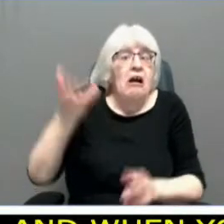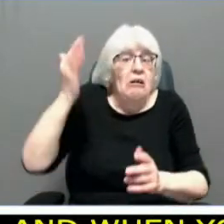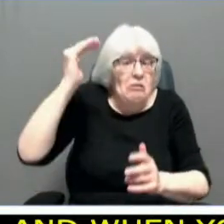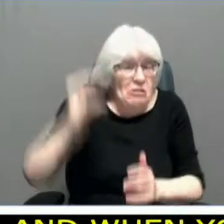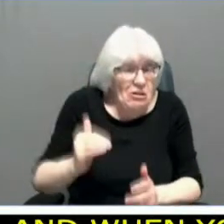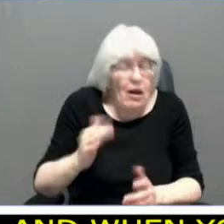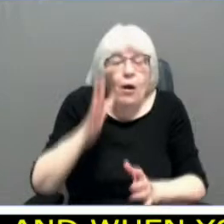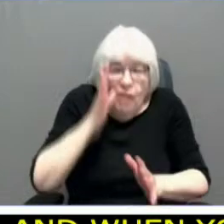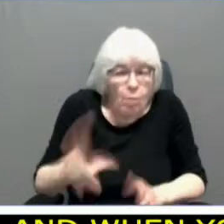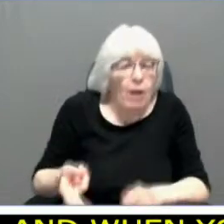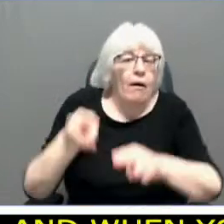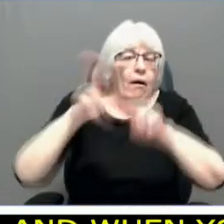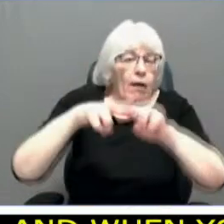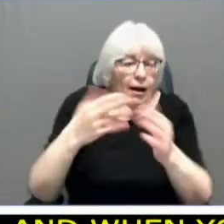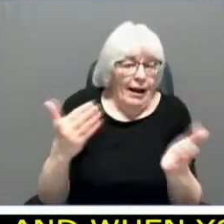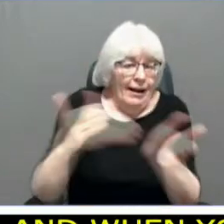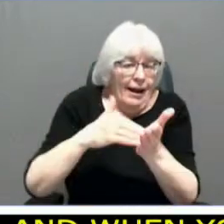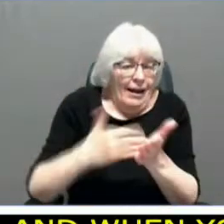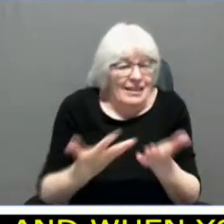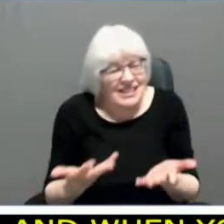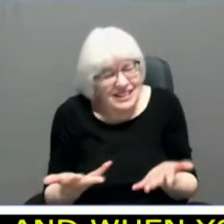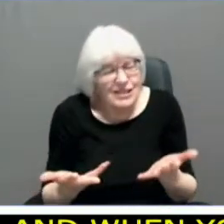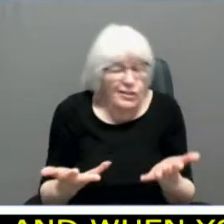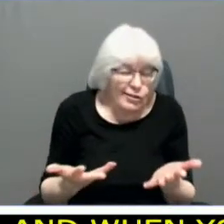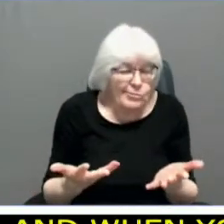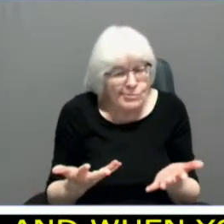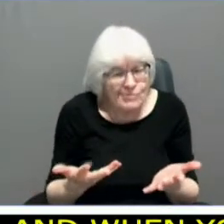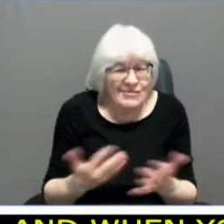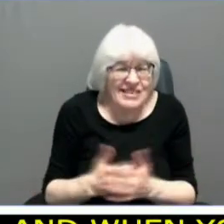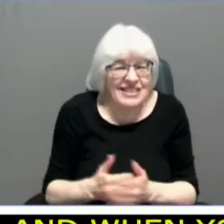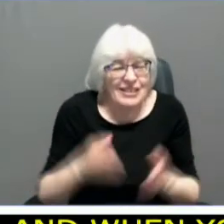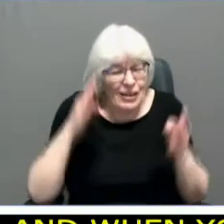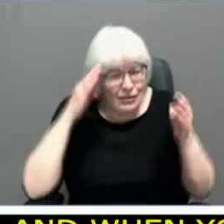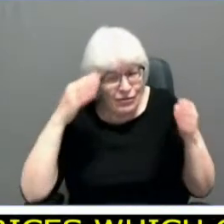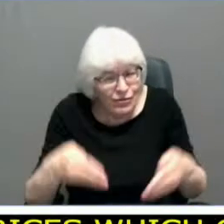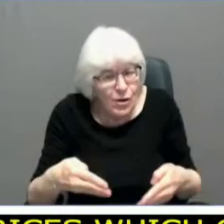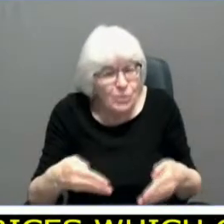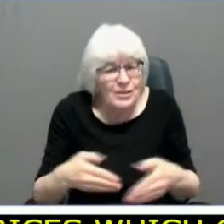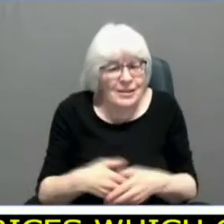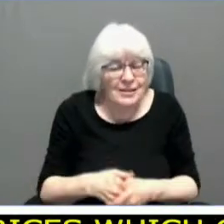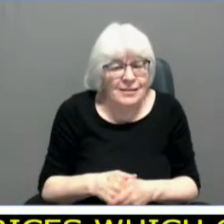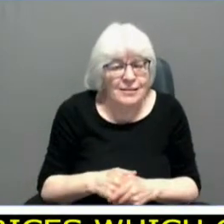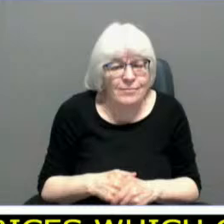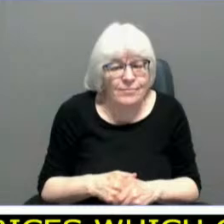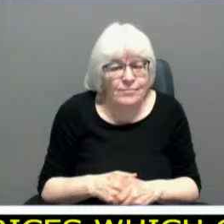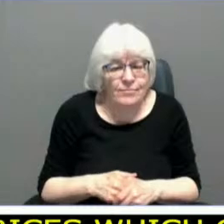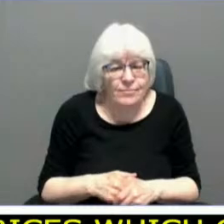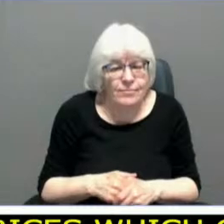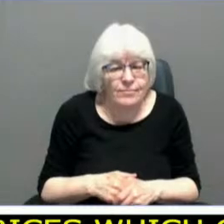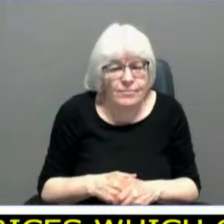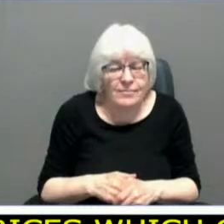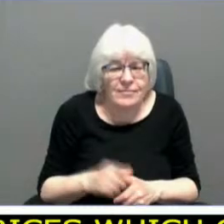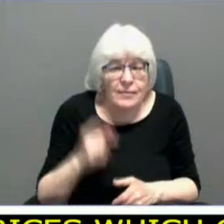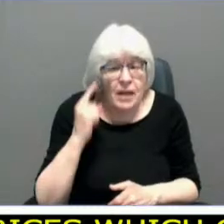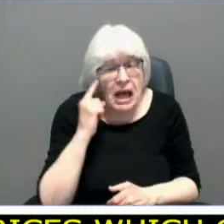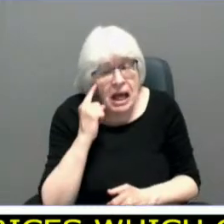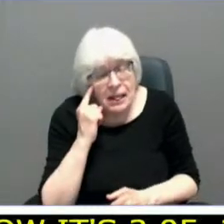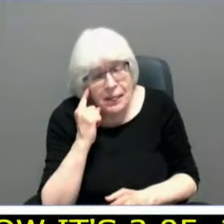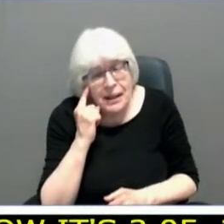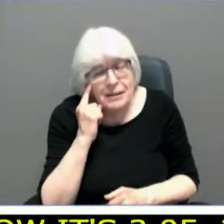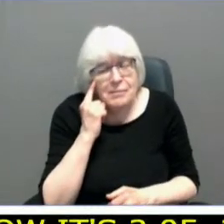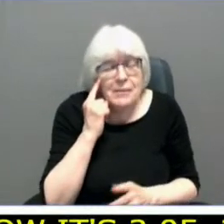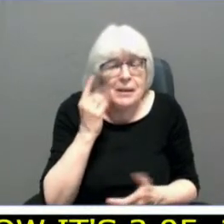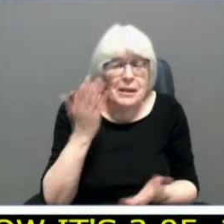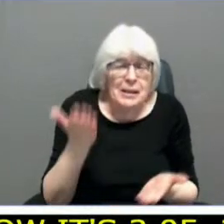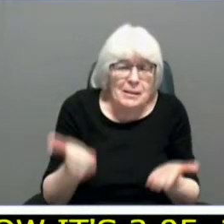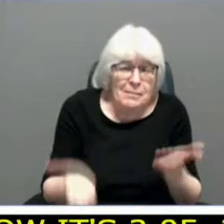needed the most? So that has been our focus. And I guess as I said earlier, I think there's a real opportunity to see stability come into